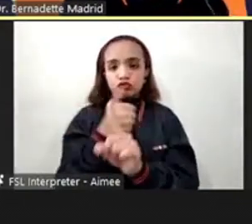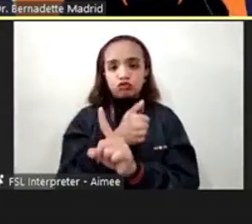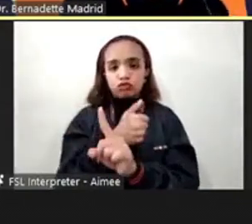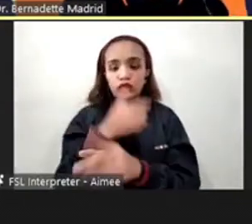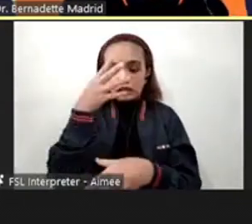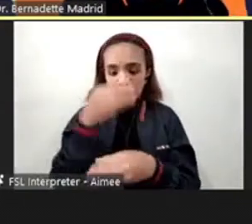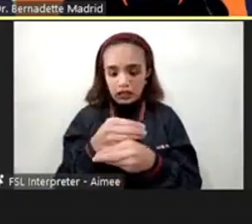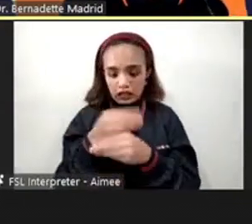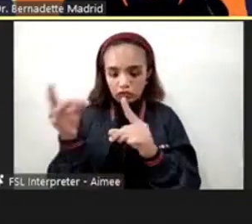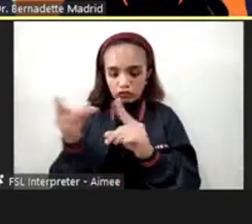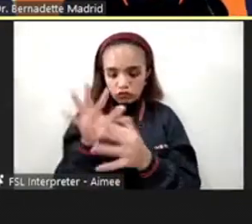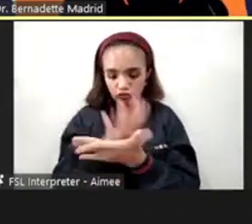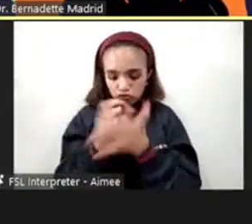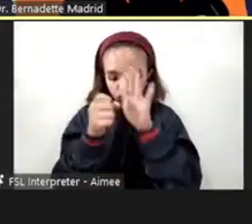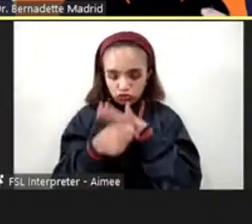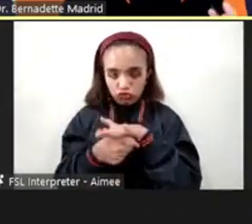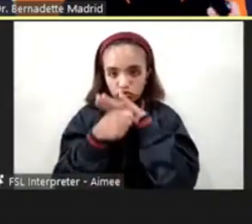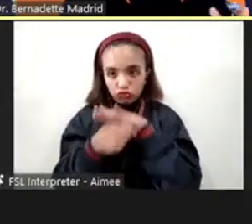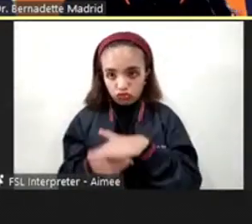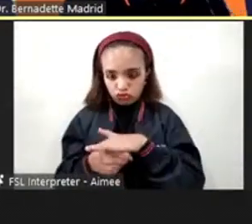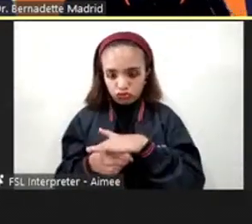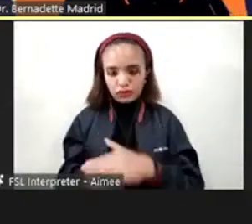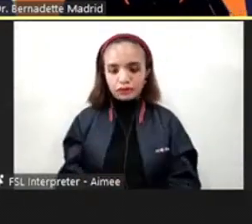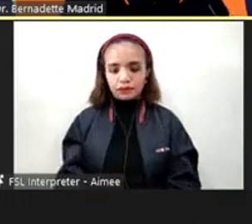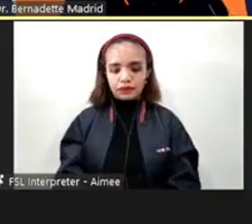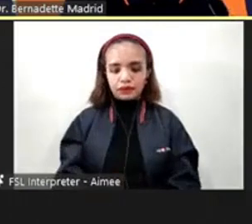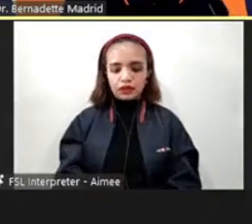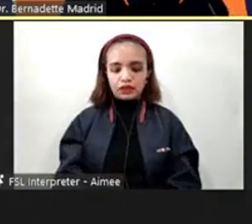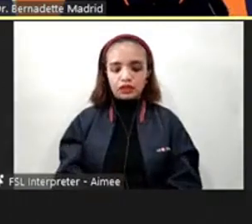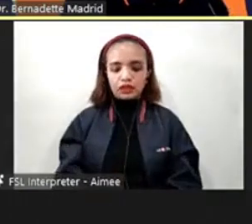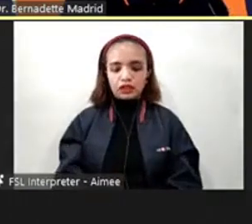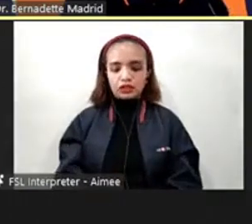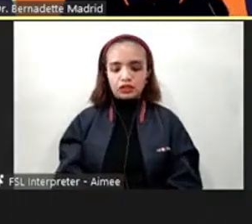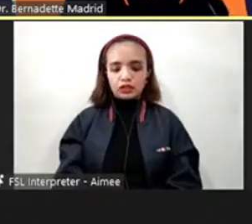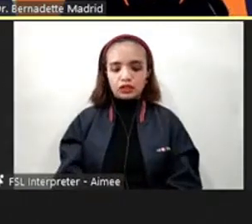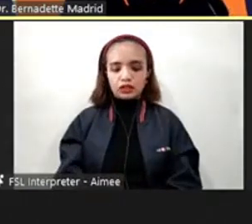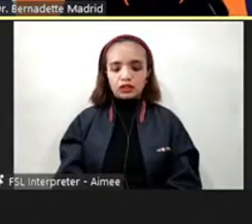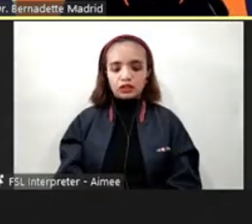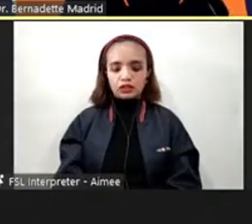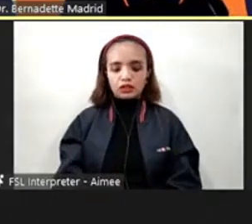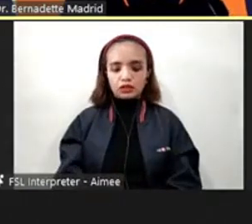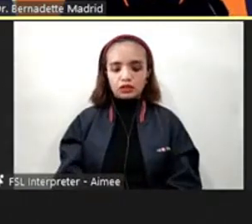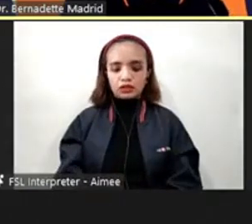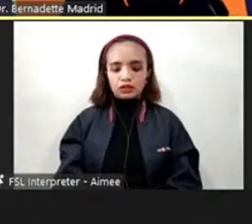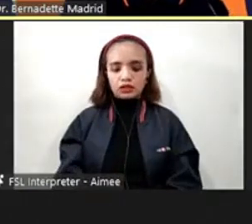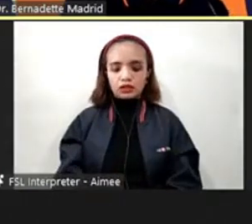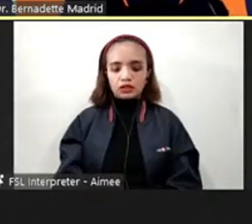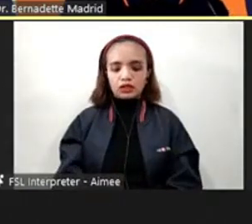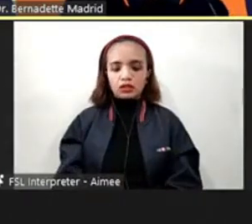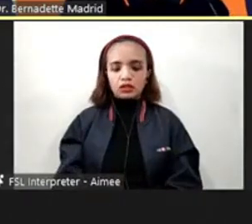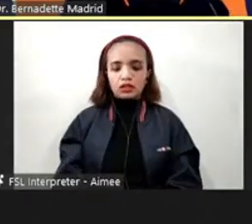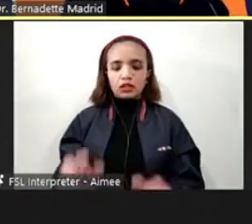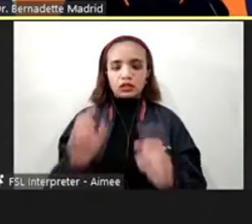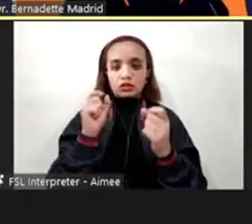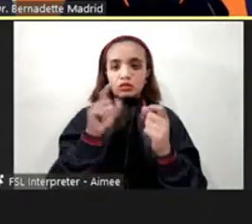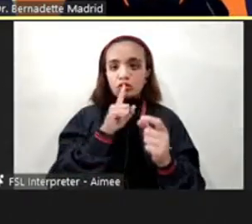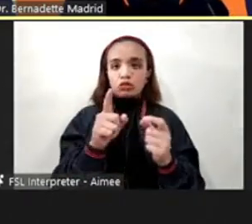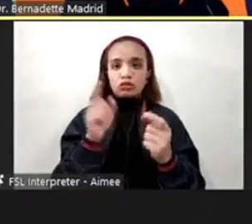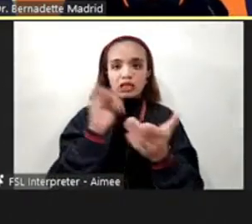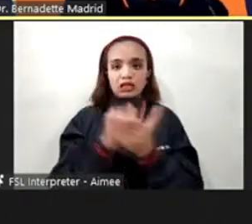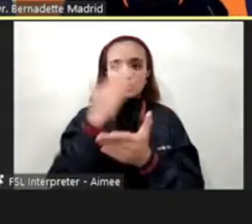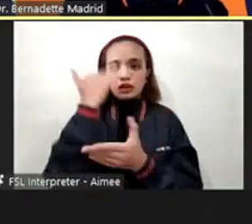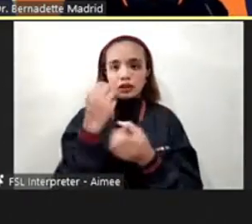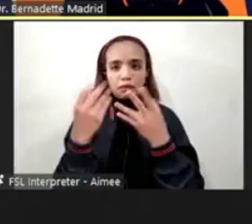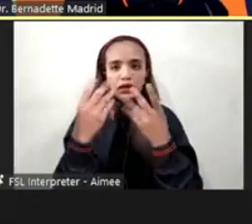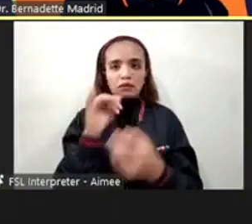the stresses that come with that has led to this situation where suicide behavior is higher. So